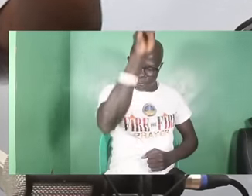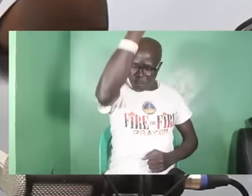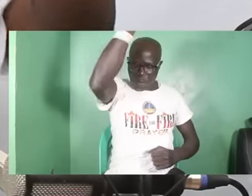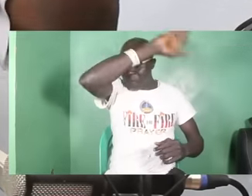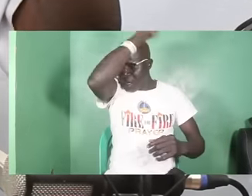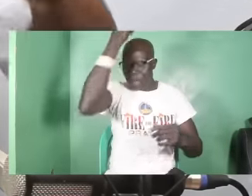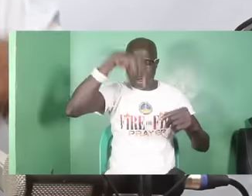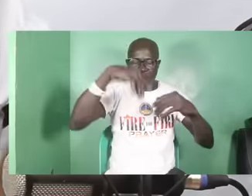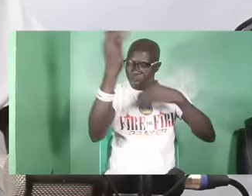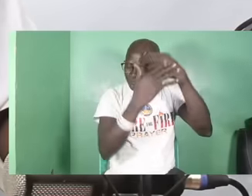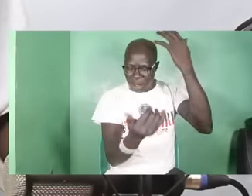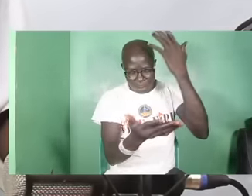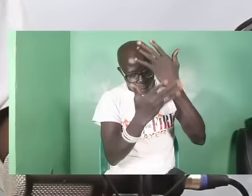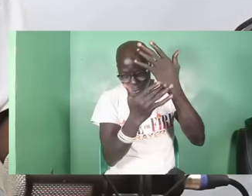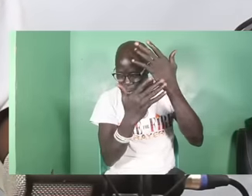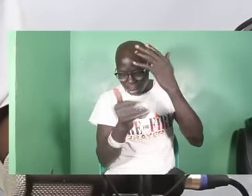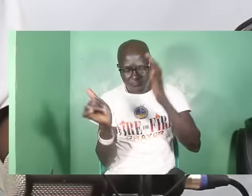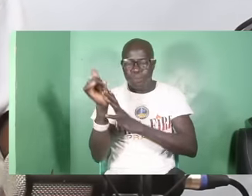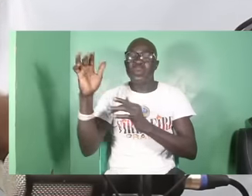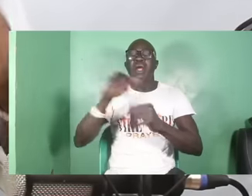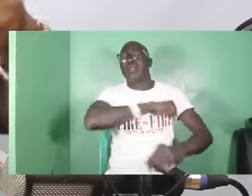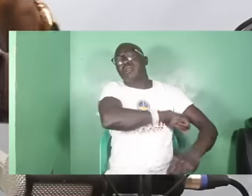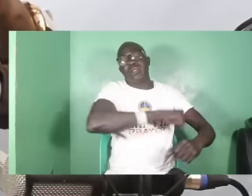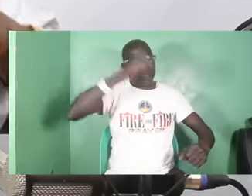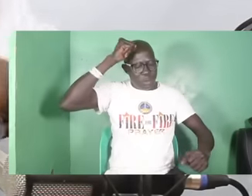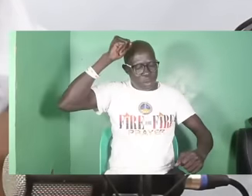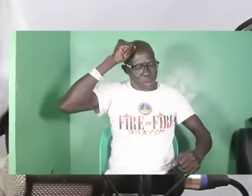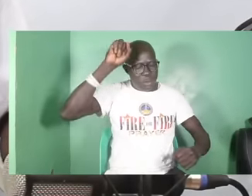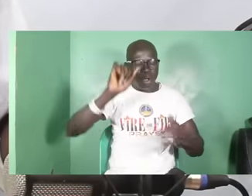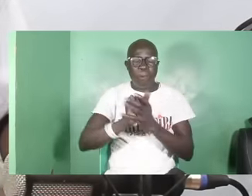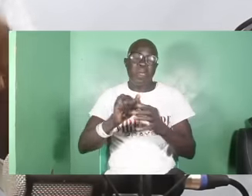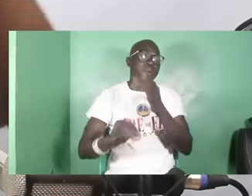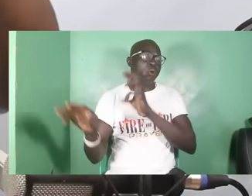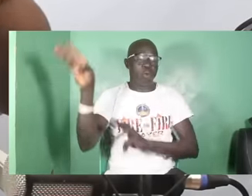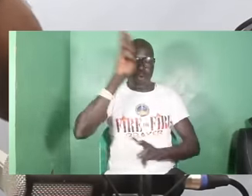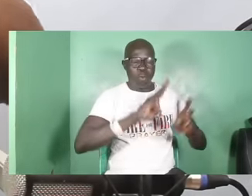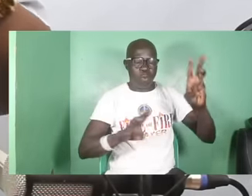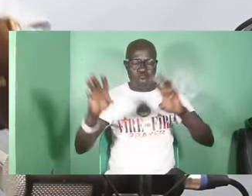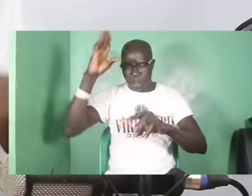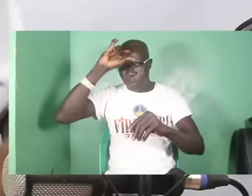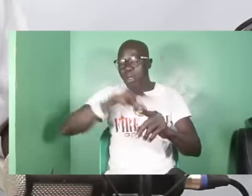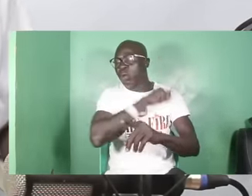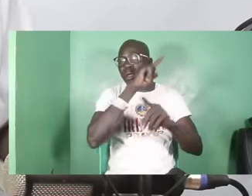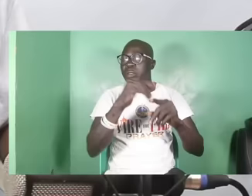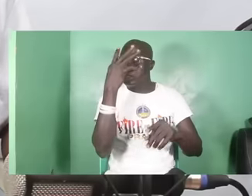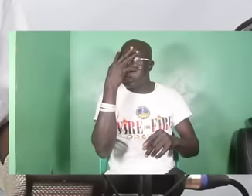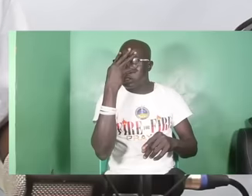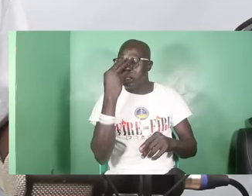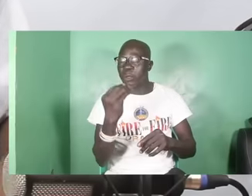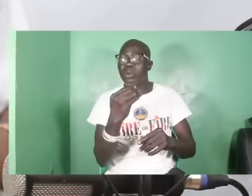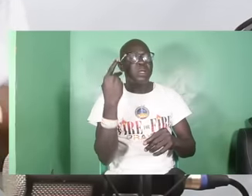He's never come down. Right, silent. General. Without blood. Saul alone, Jabez. He's a warrior. He's a warrior. A man in battle. But when he